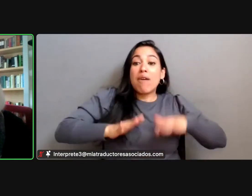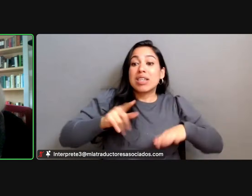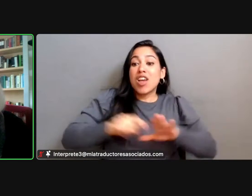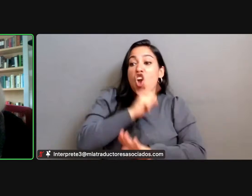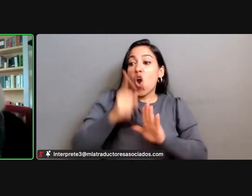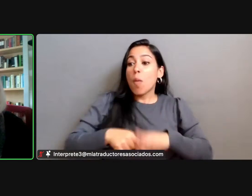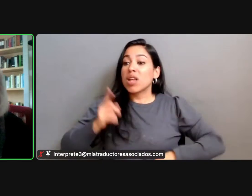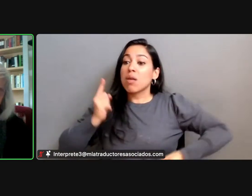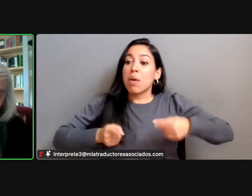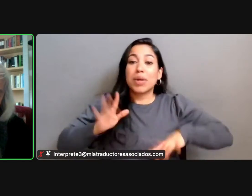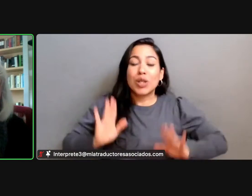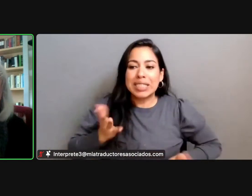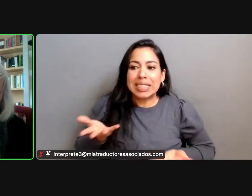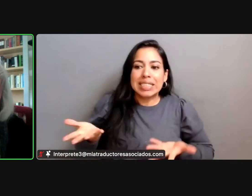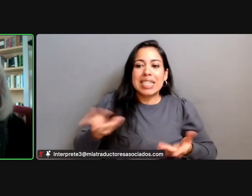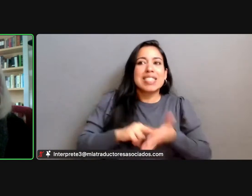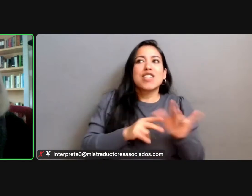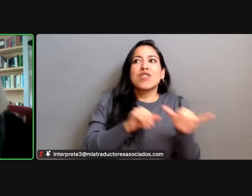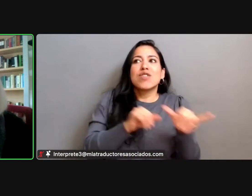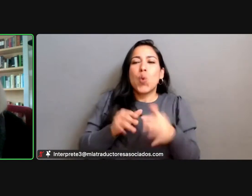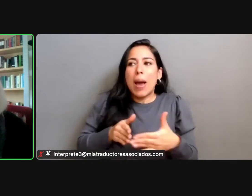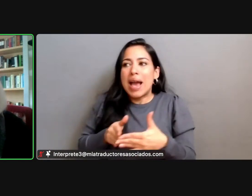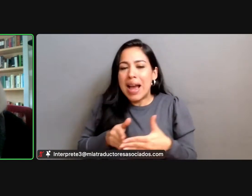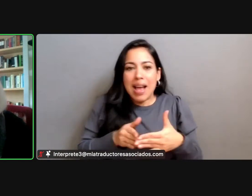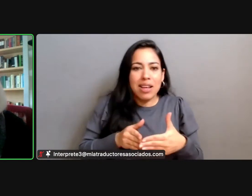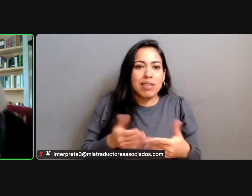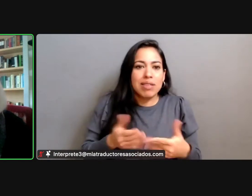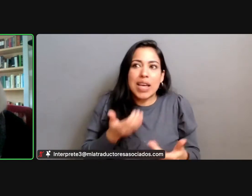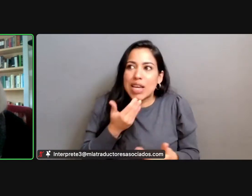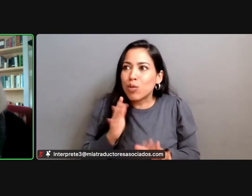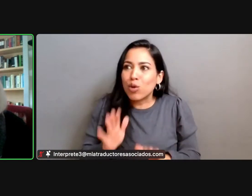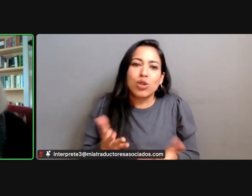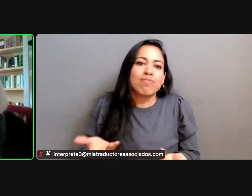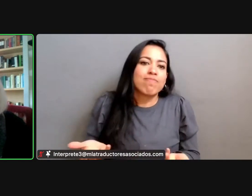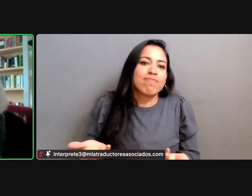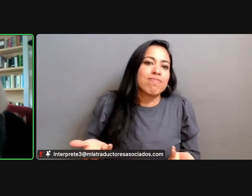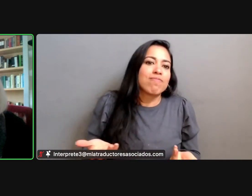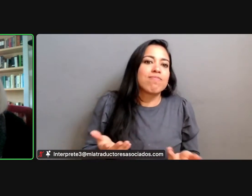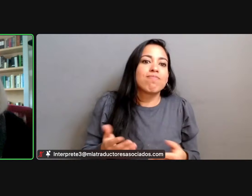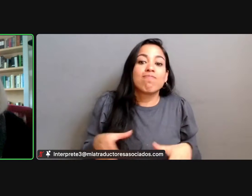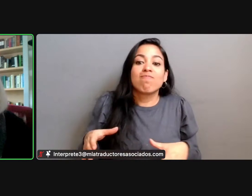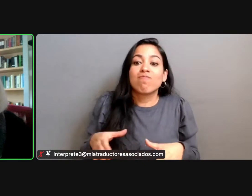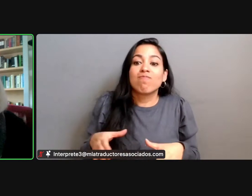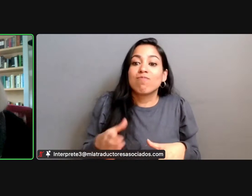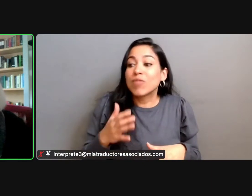to act against them in levels such as